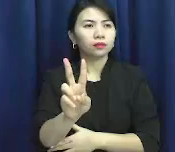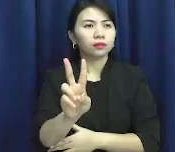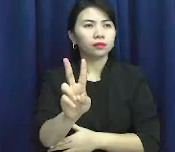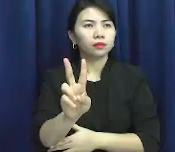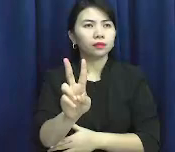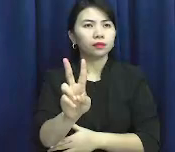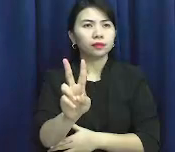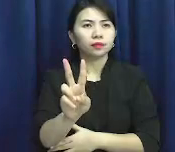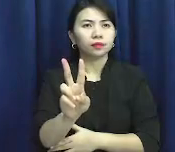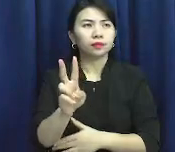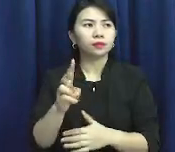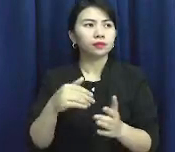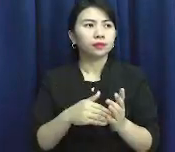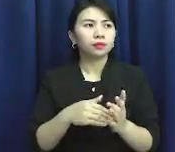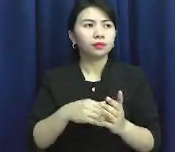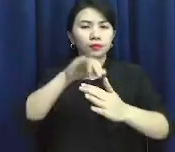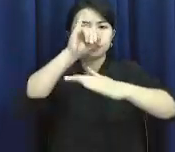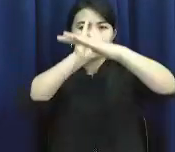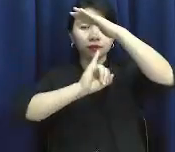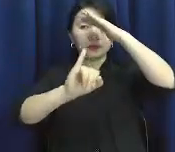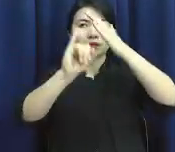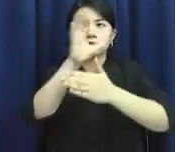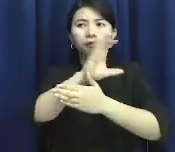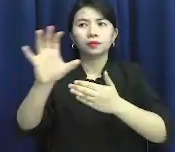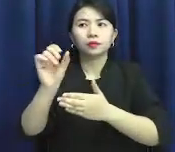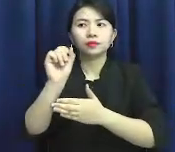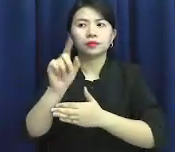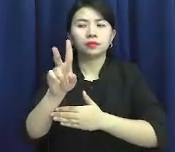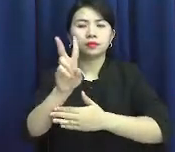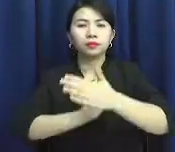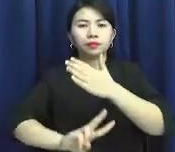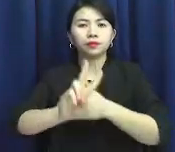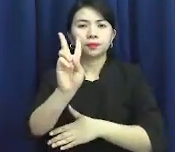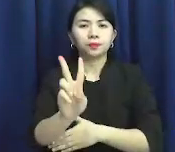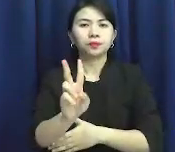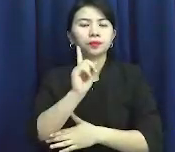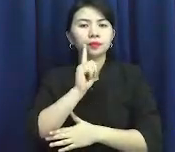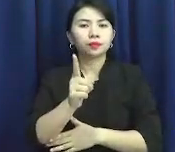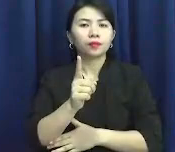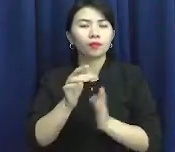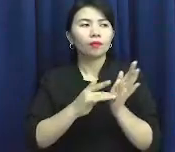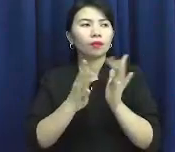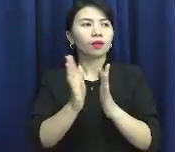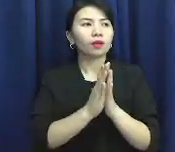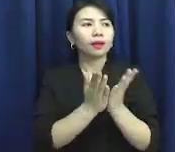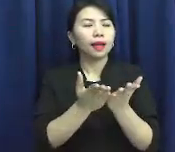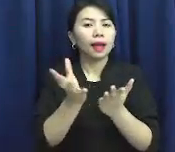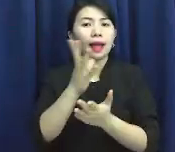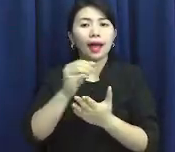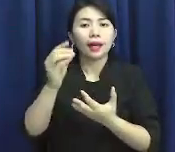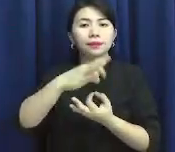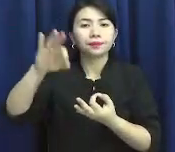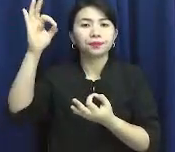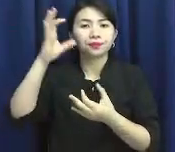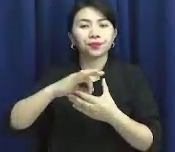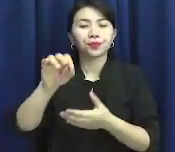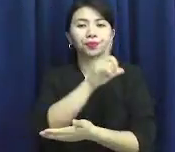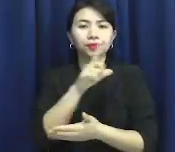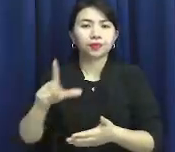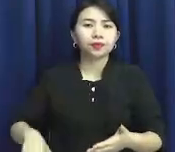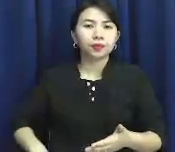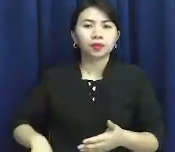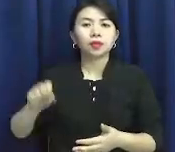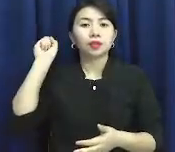2. Alright? Isaiah chapter 11, verse number 2. Sabi po dito, "And the Spirit of the Lord shall